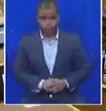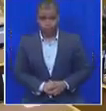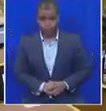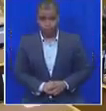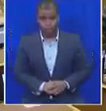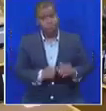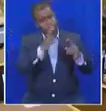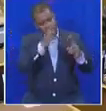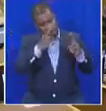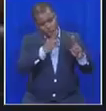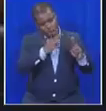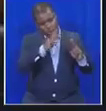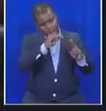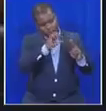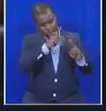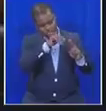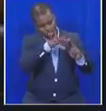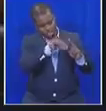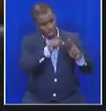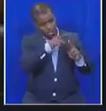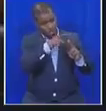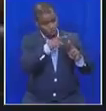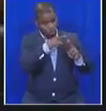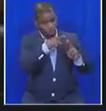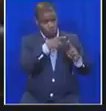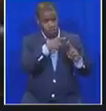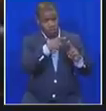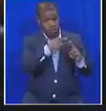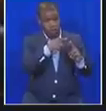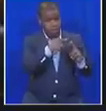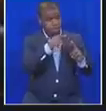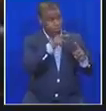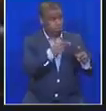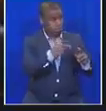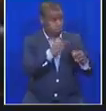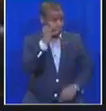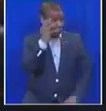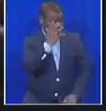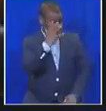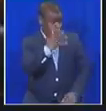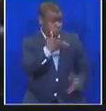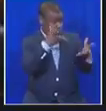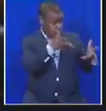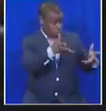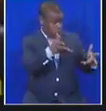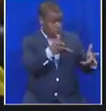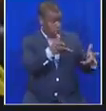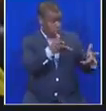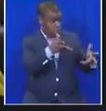Honourable Madisha, you have no basis to do what you have just done.